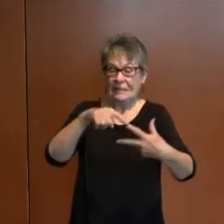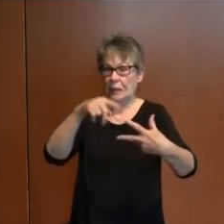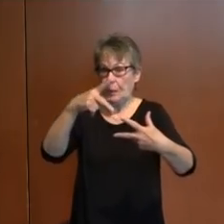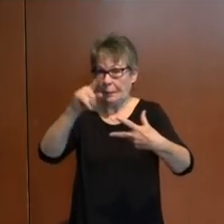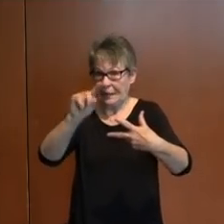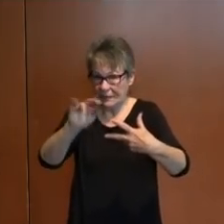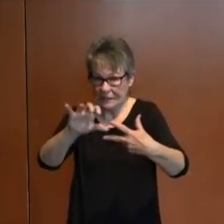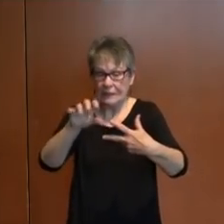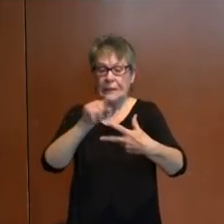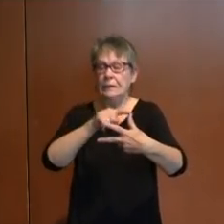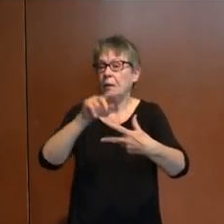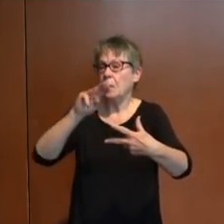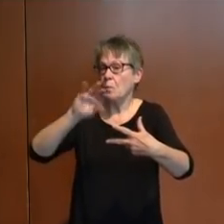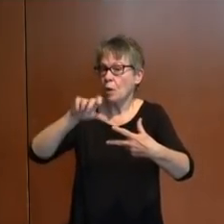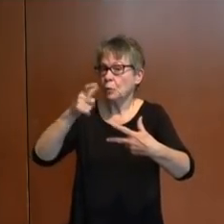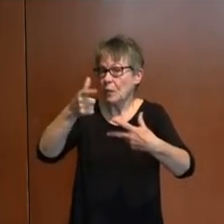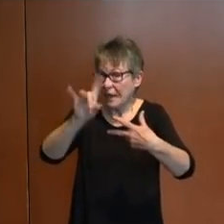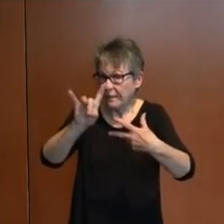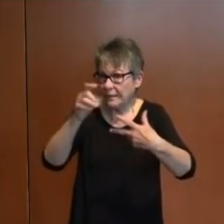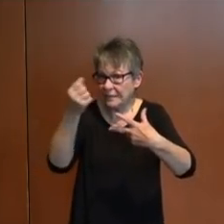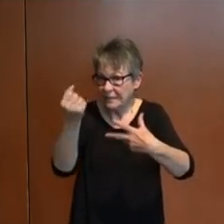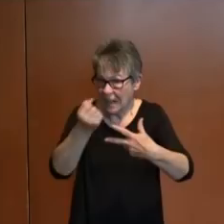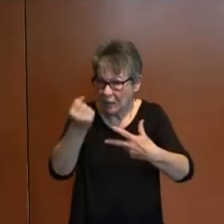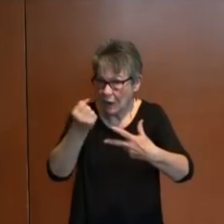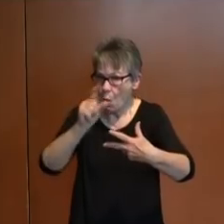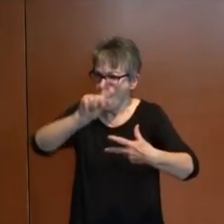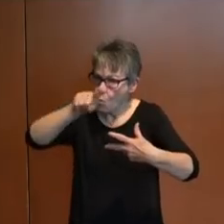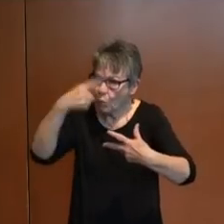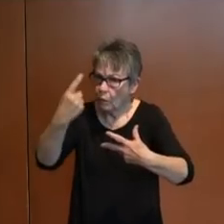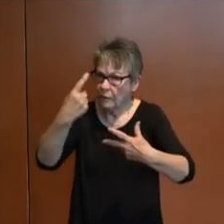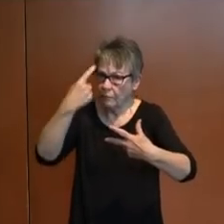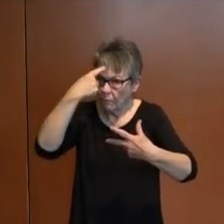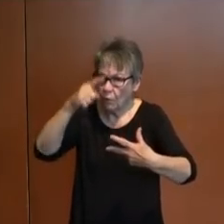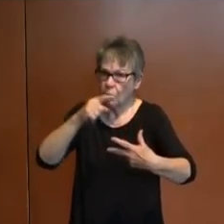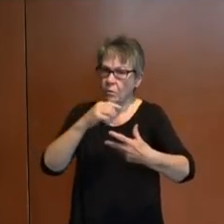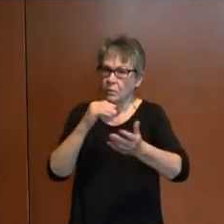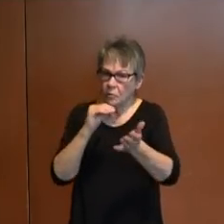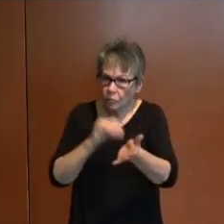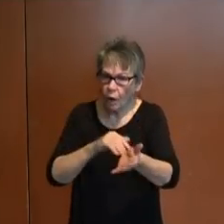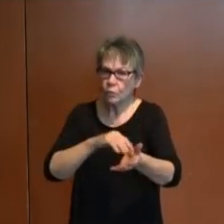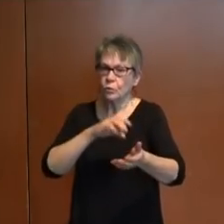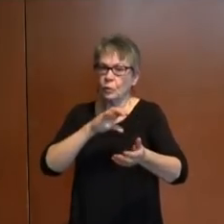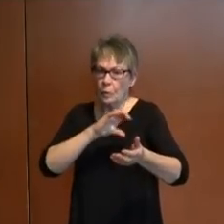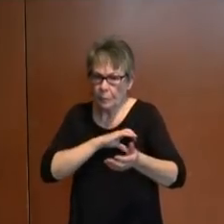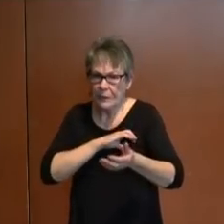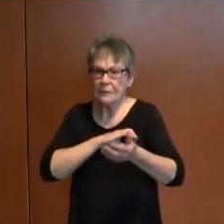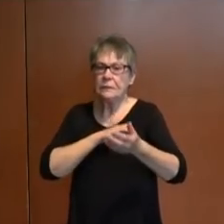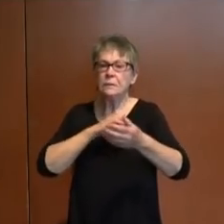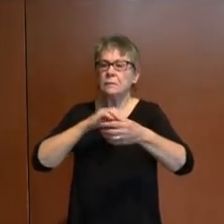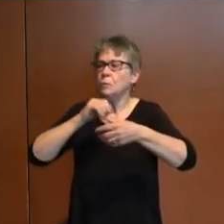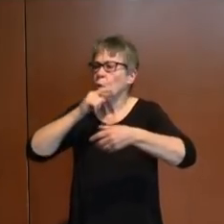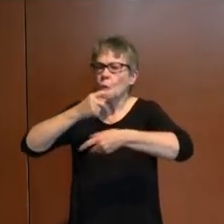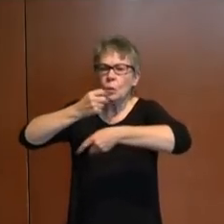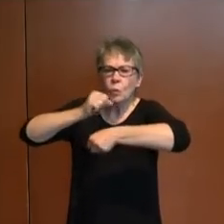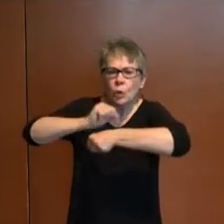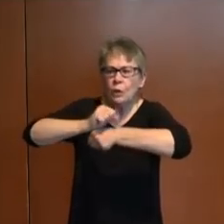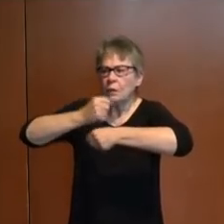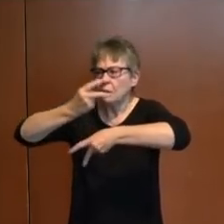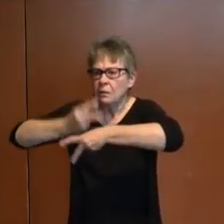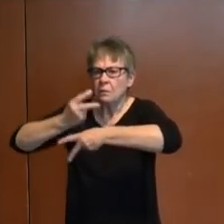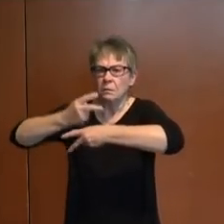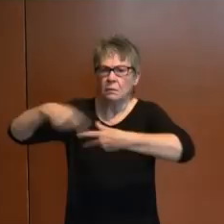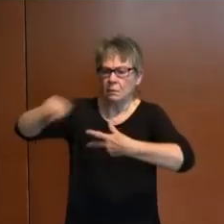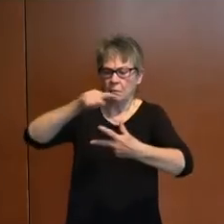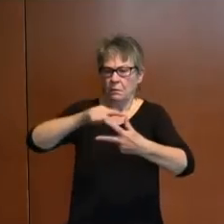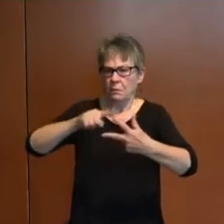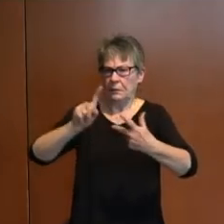dedicated to symptomatic healthcare workers and first responders. For the days both in between those Saturdays and after April 4th, we'll